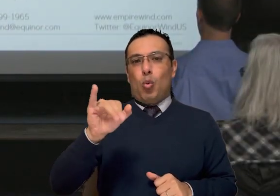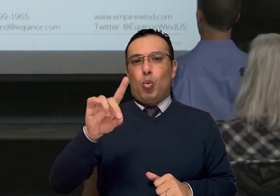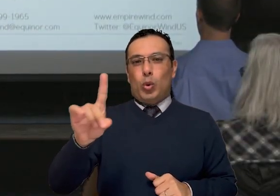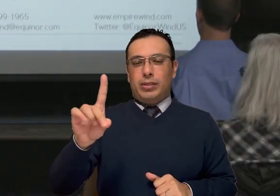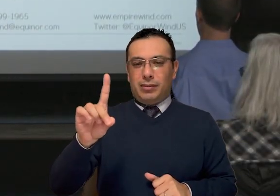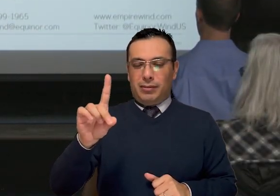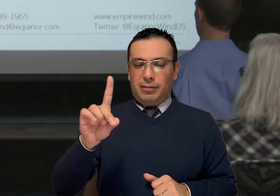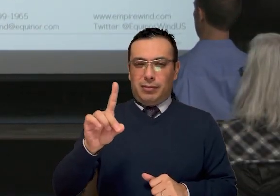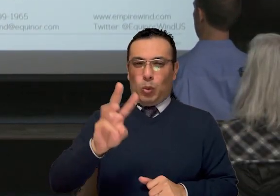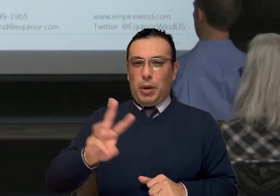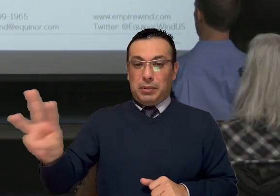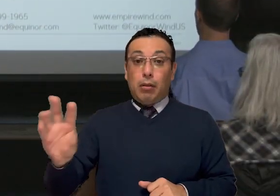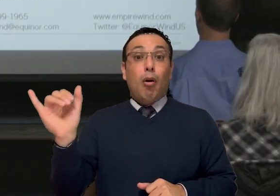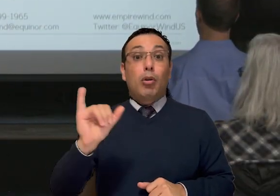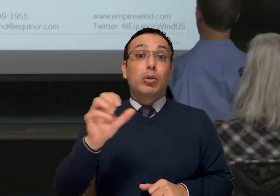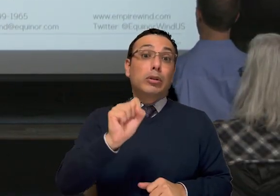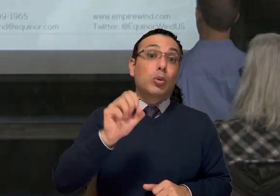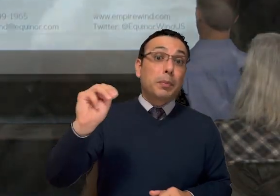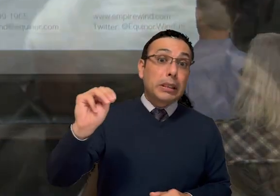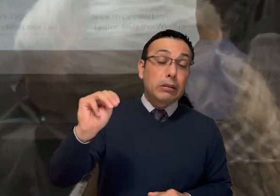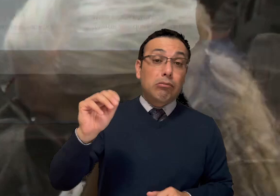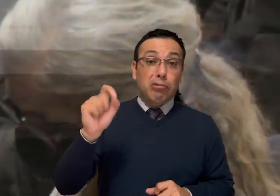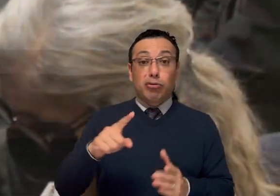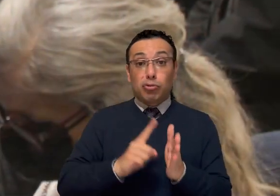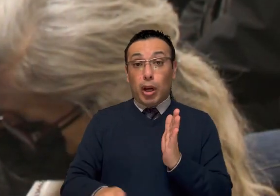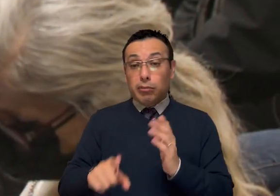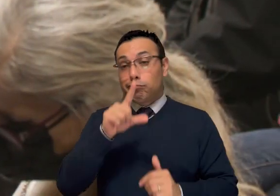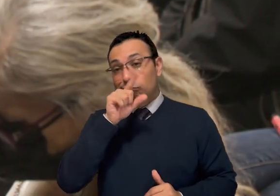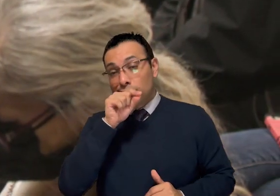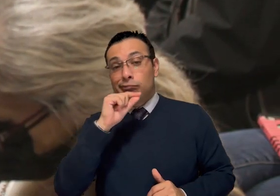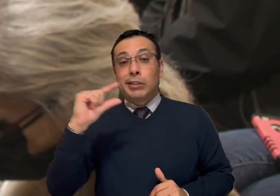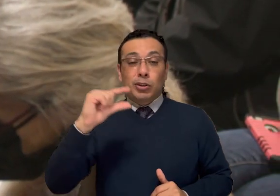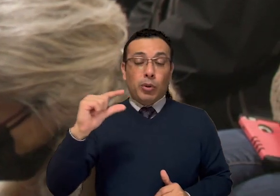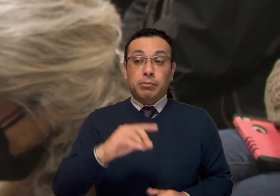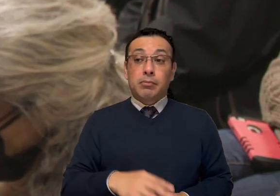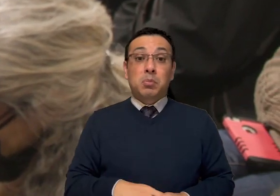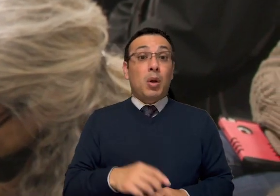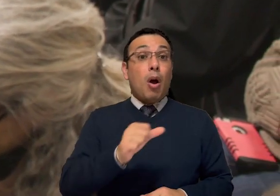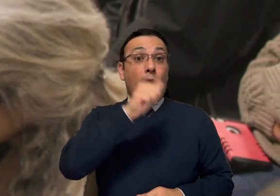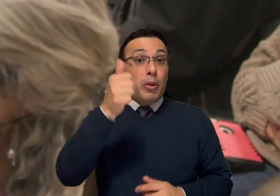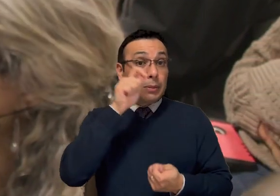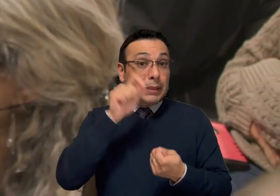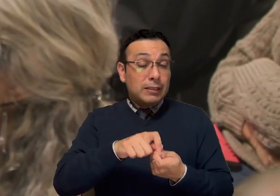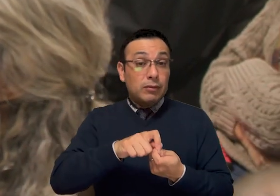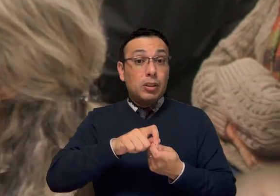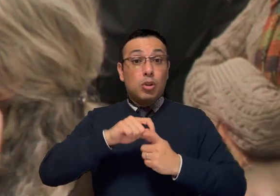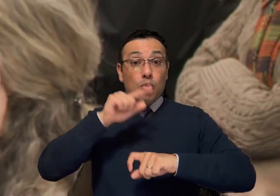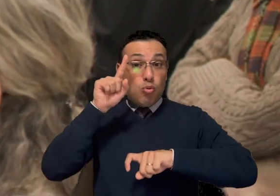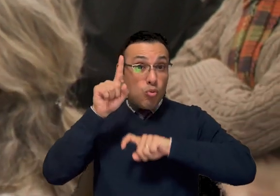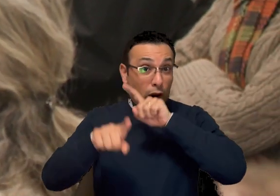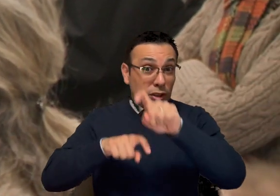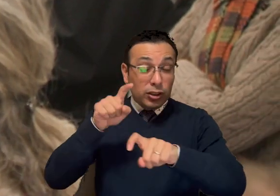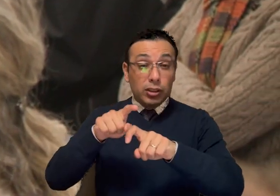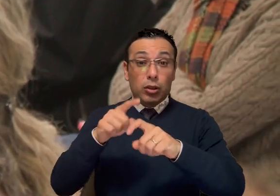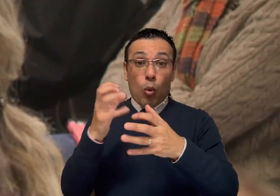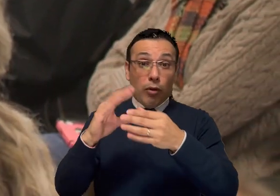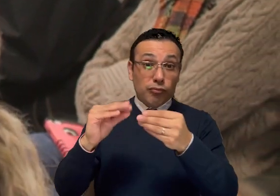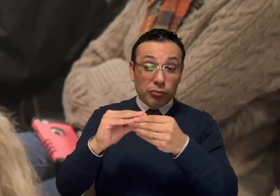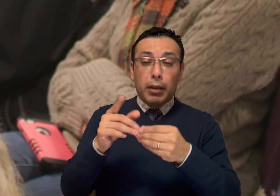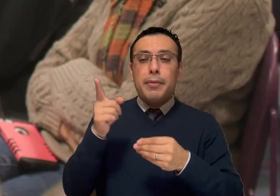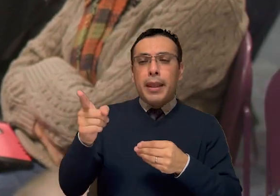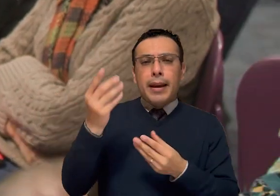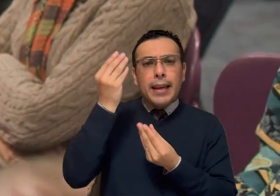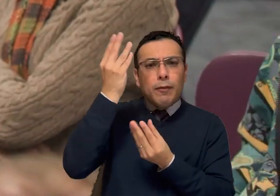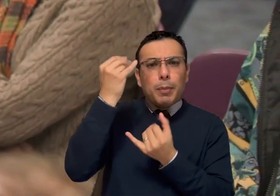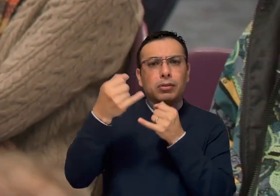of that, if you have a specific question or something to share, there is an information line listed on the website, and there's also